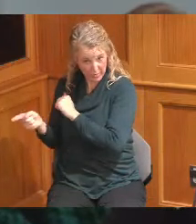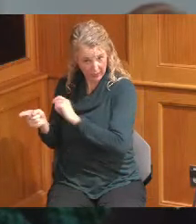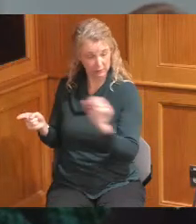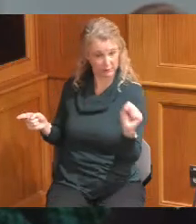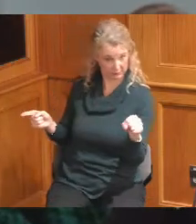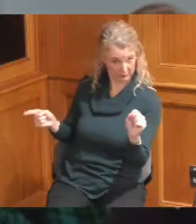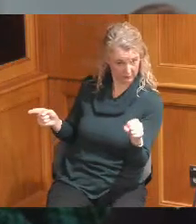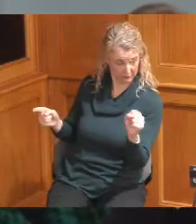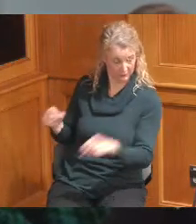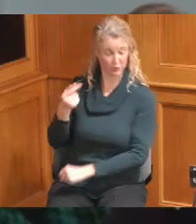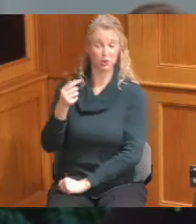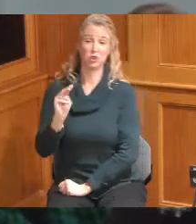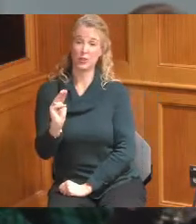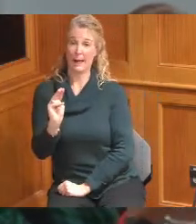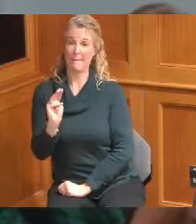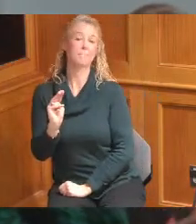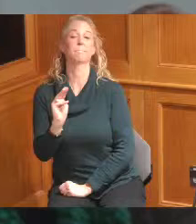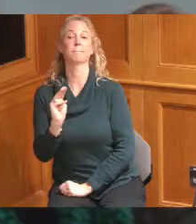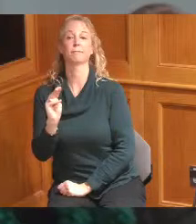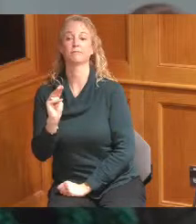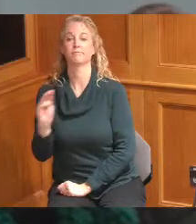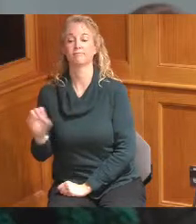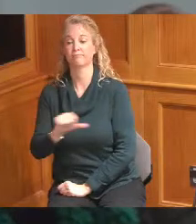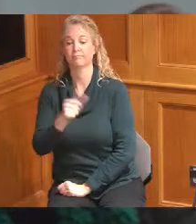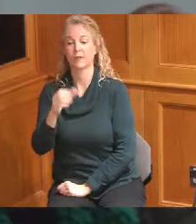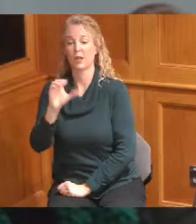General Motors Corporation,